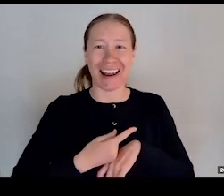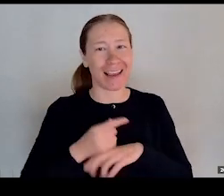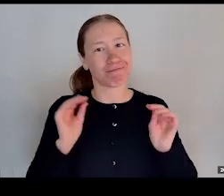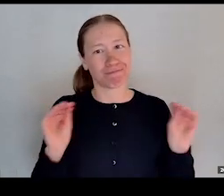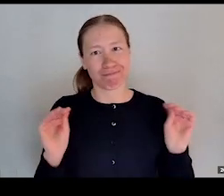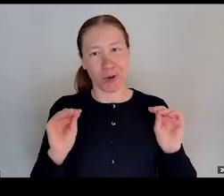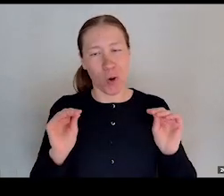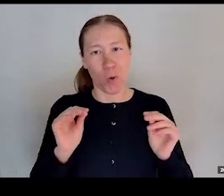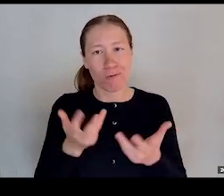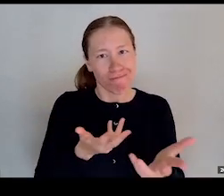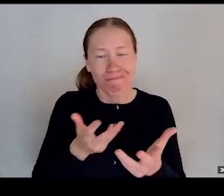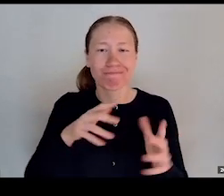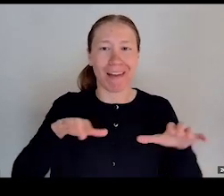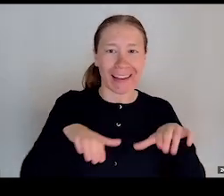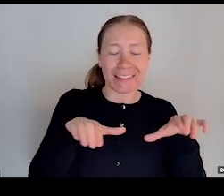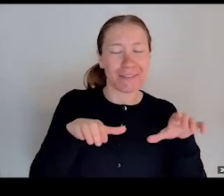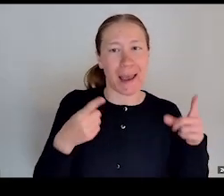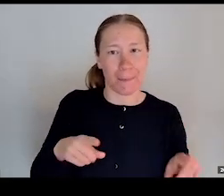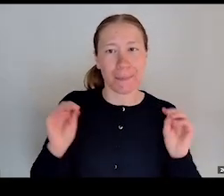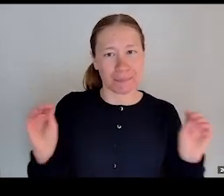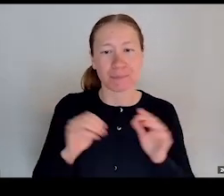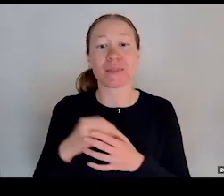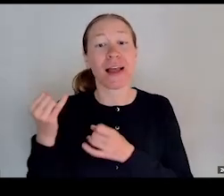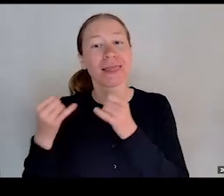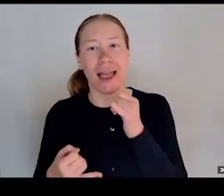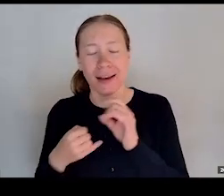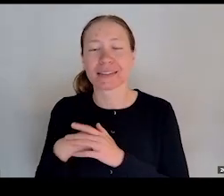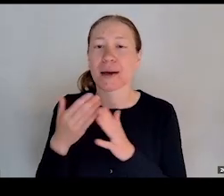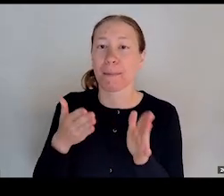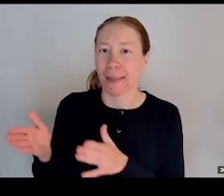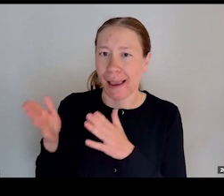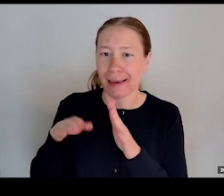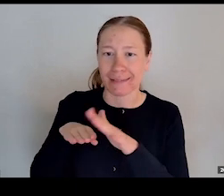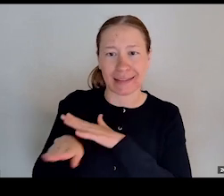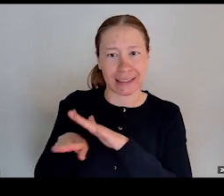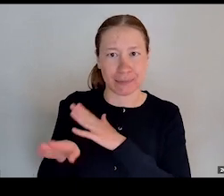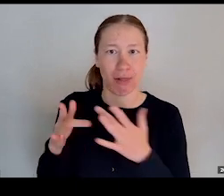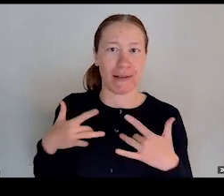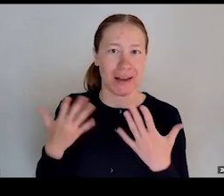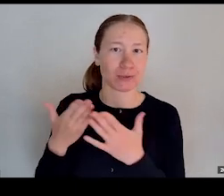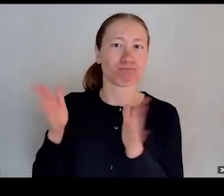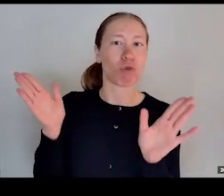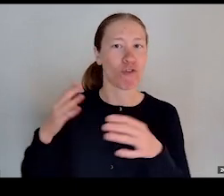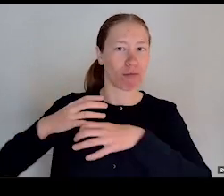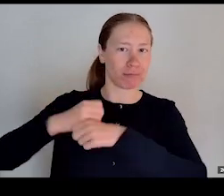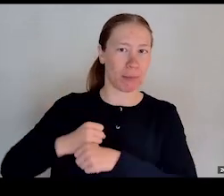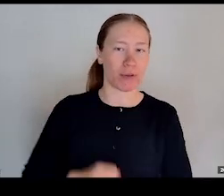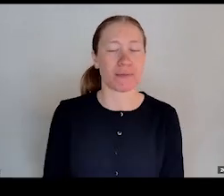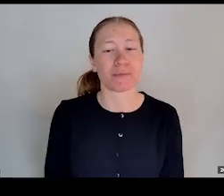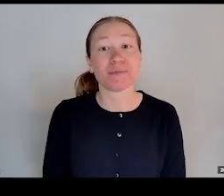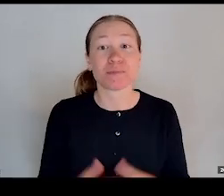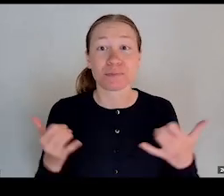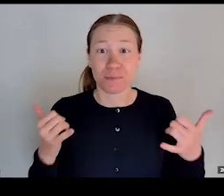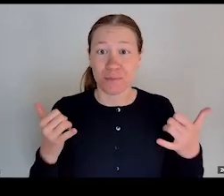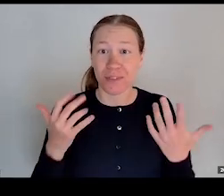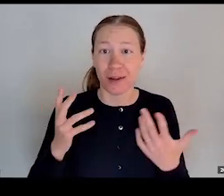presentation. And then lastly was just an overall summary on planning accessible events. So in summary, the focus